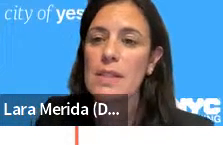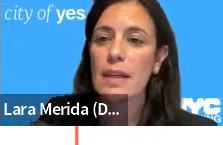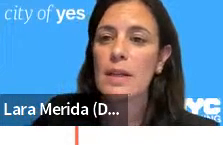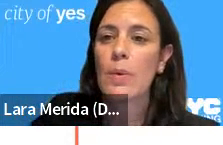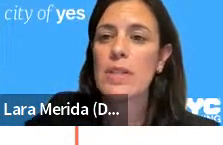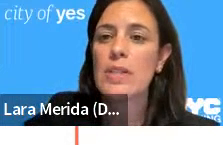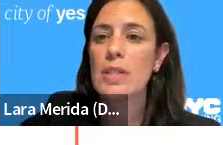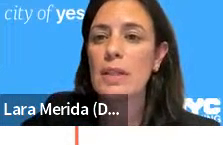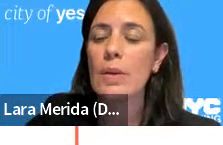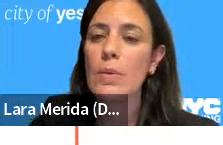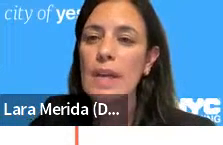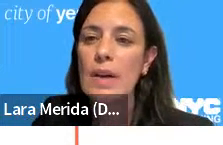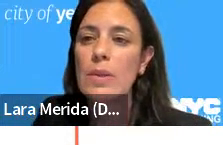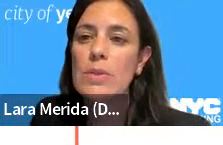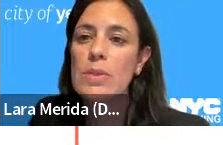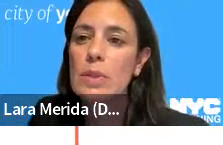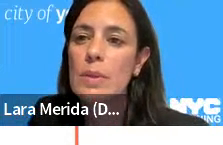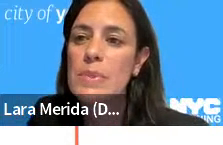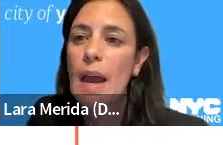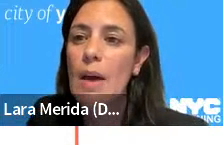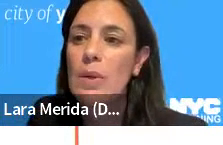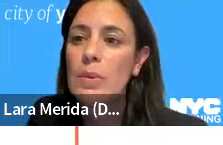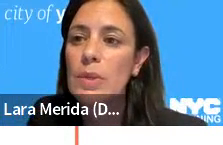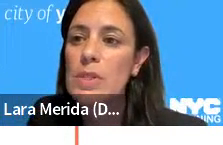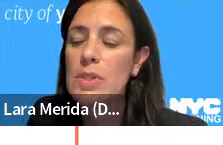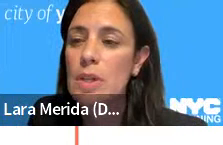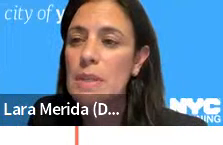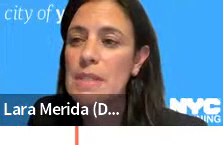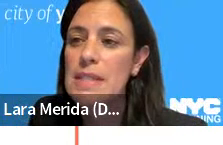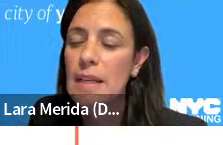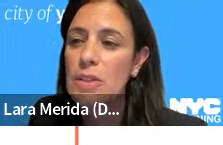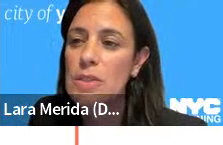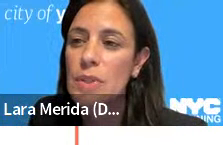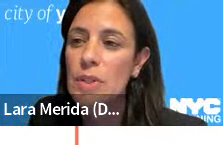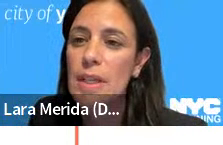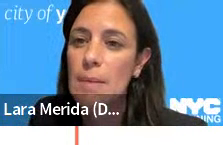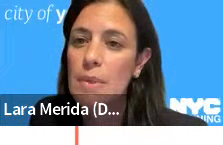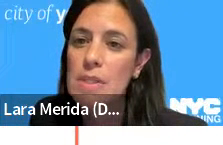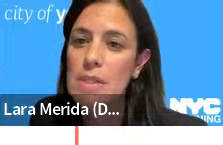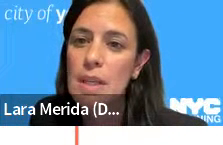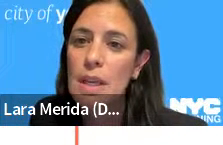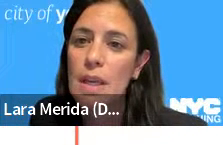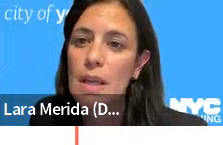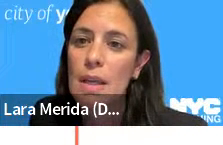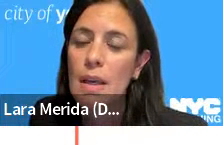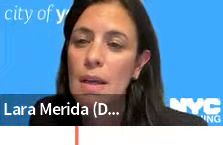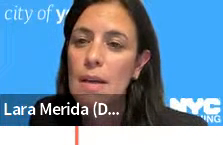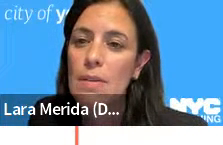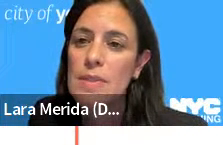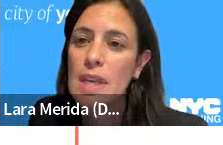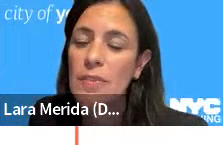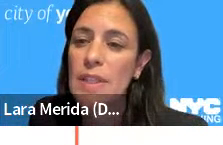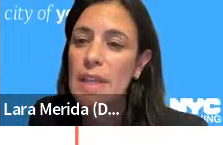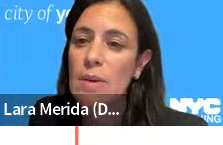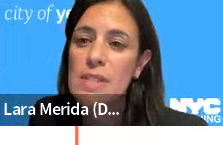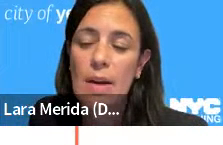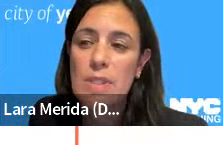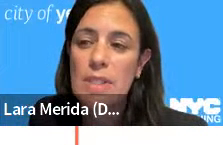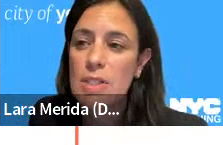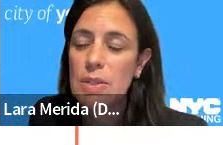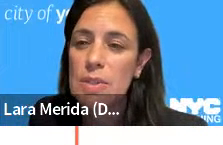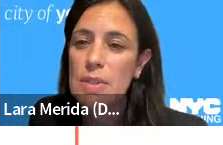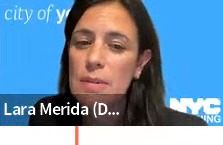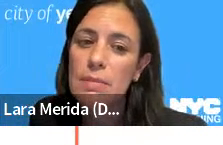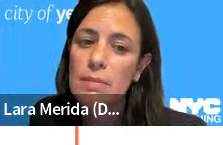The second question, without use groups, how will you determine standards for good neighbors, say for loud